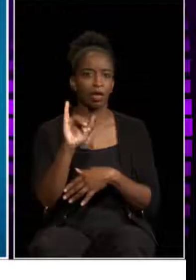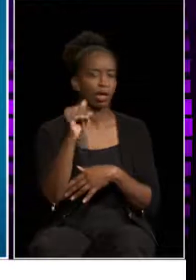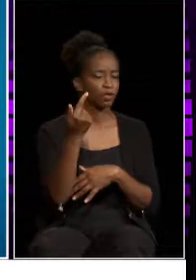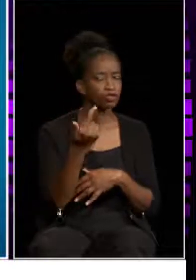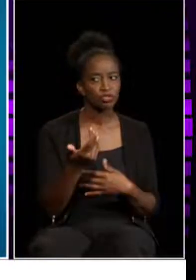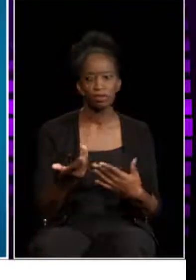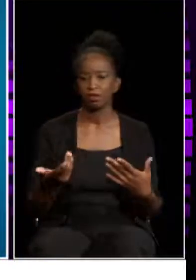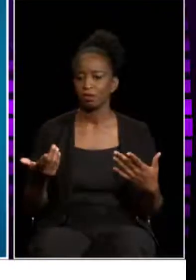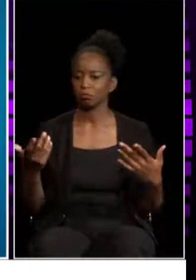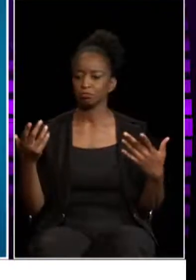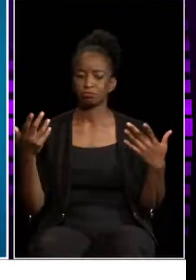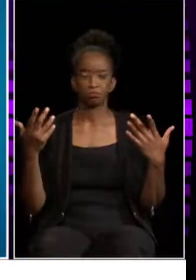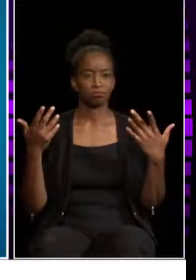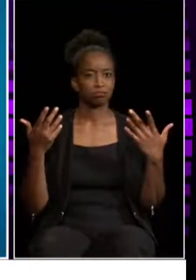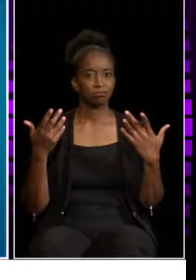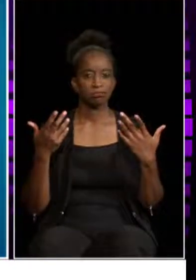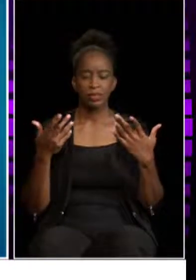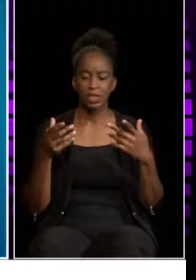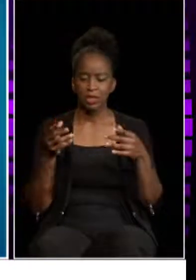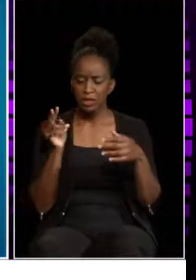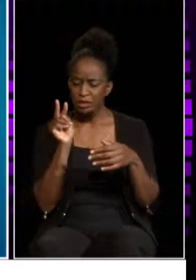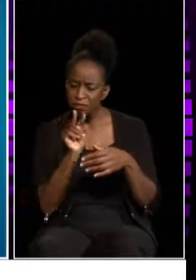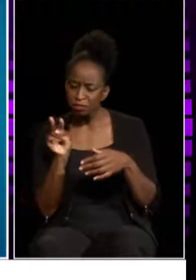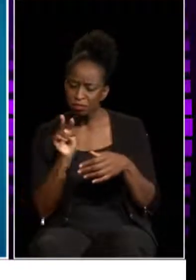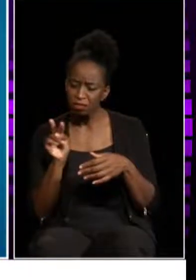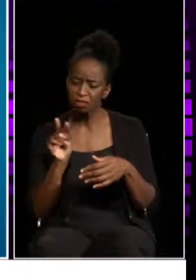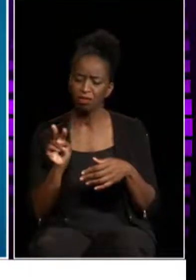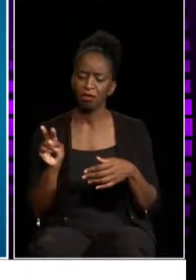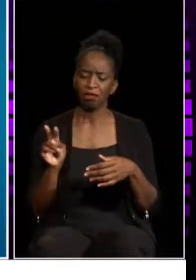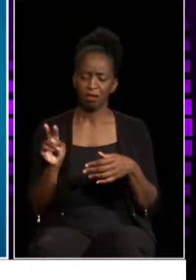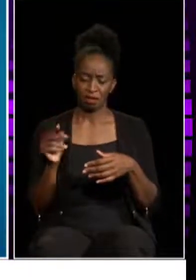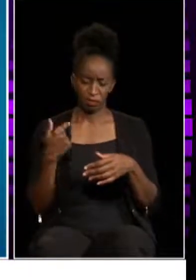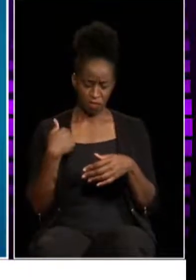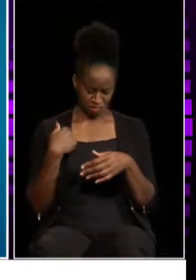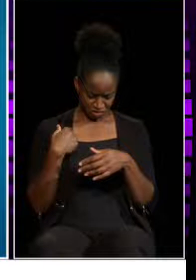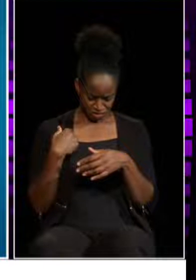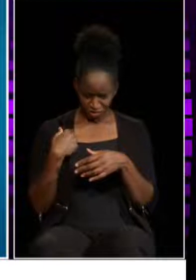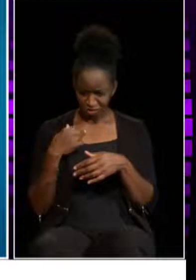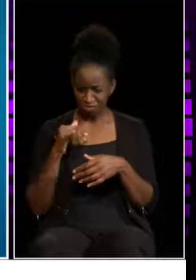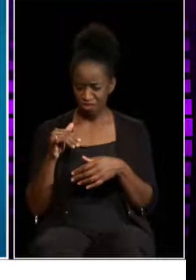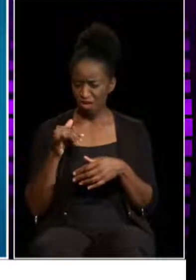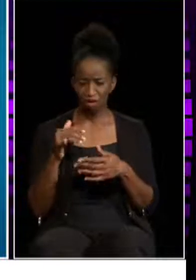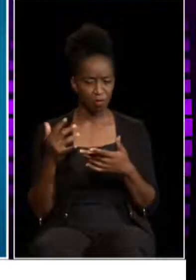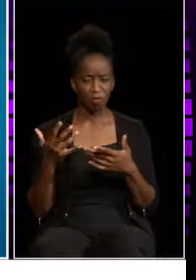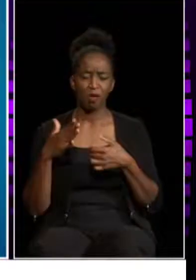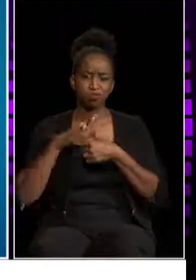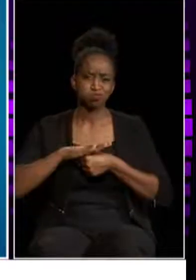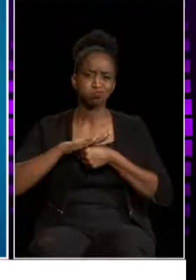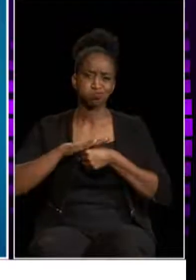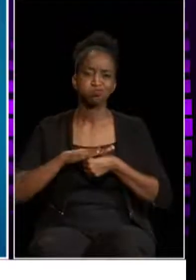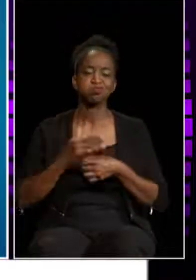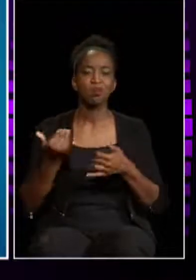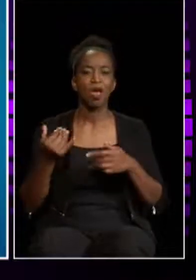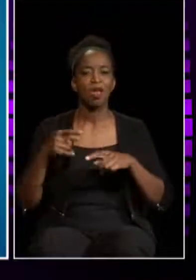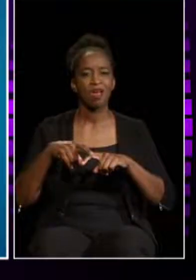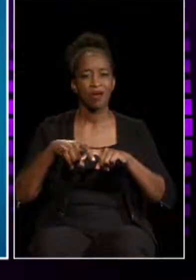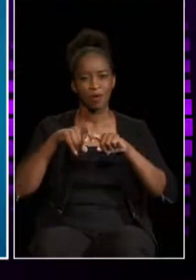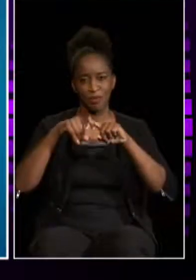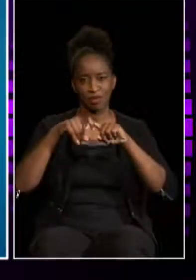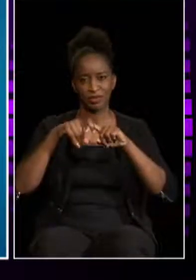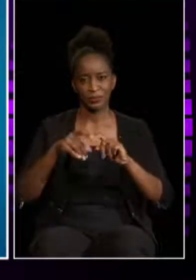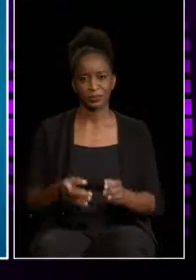just trying to sensitize people to the issues of young people. So what we're going to do is take a quick commercial break, and we'll be right back with some more